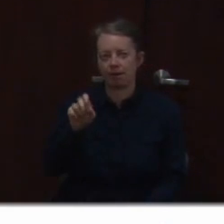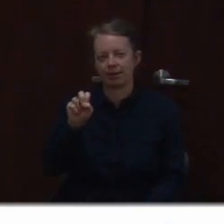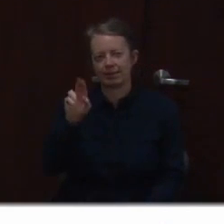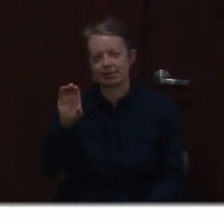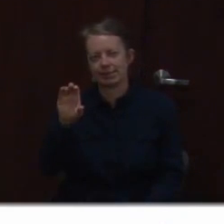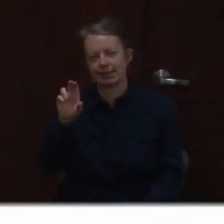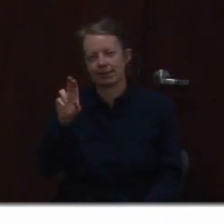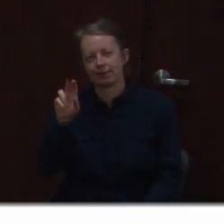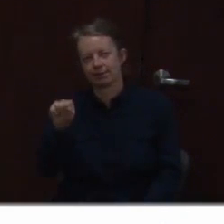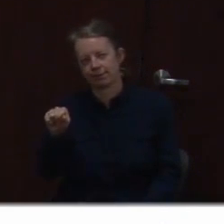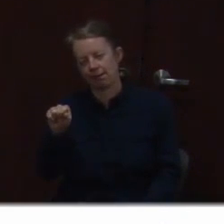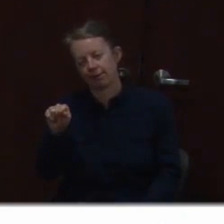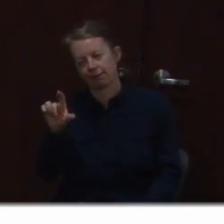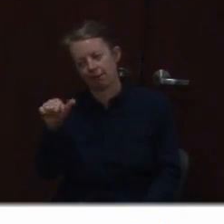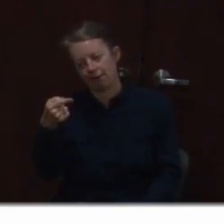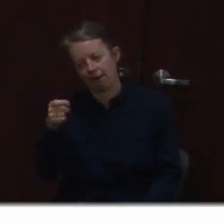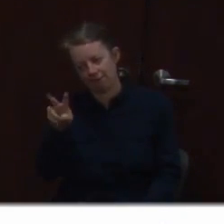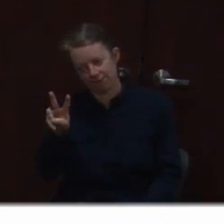vaccine provider.